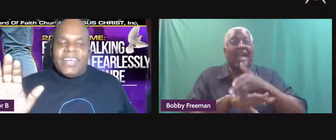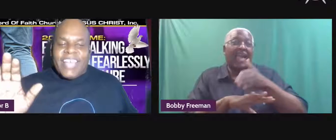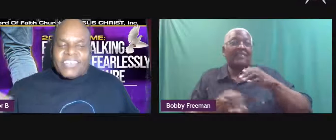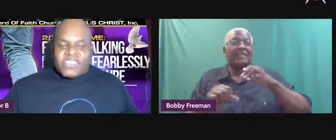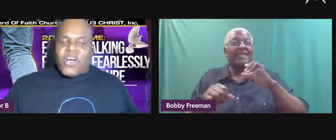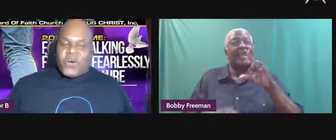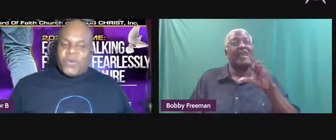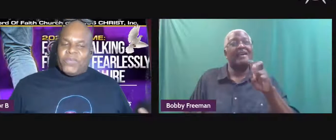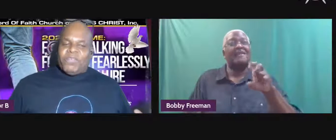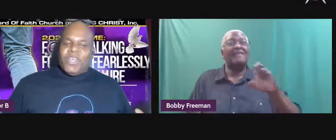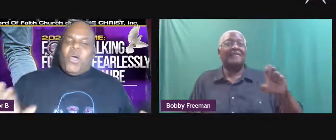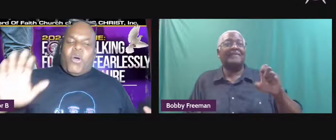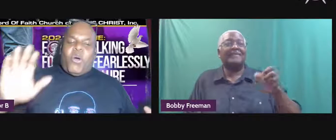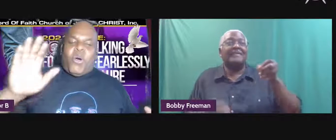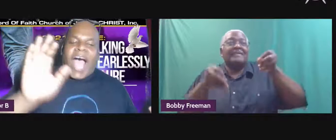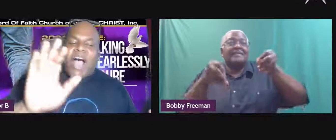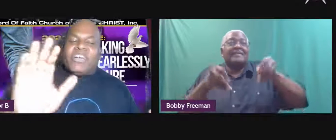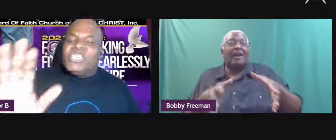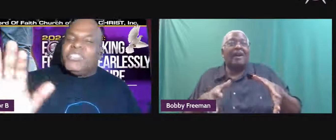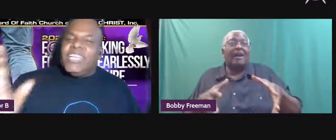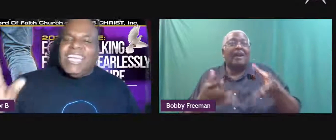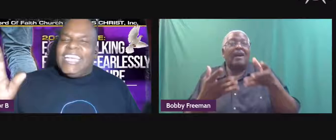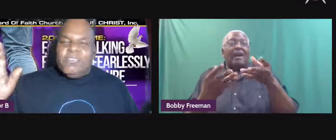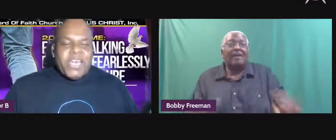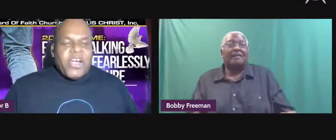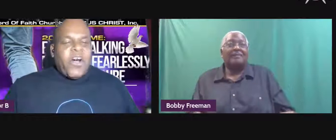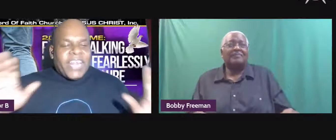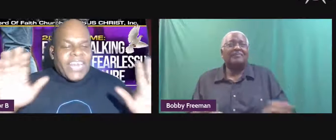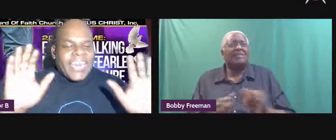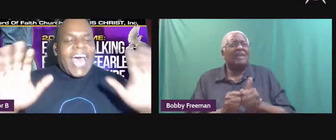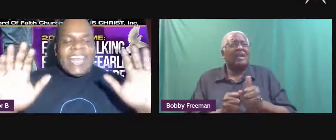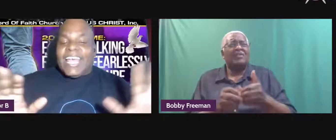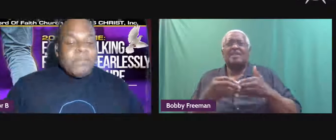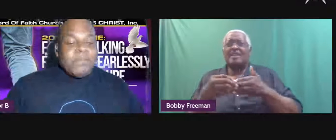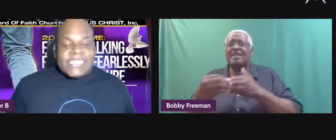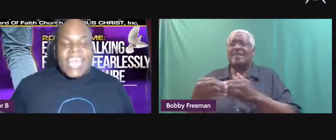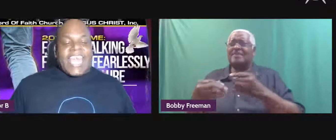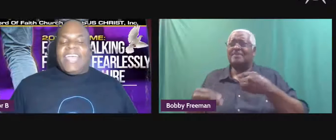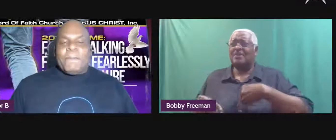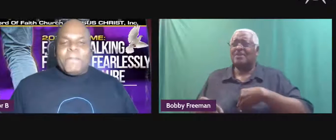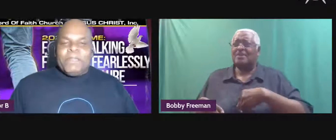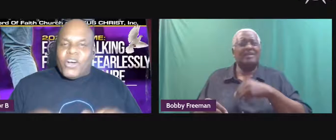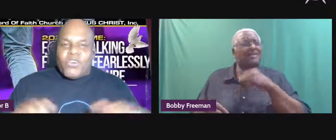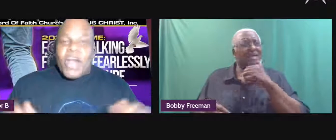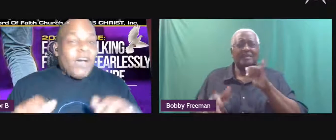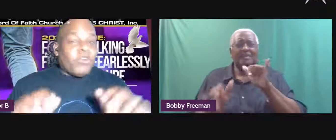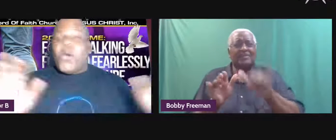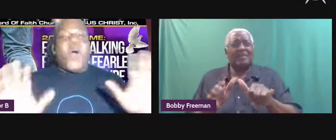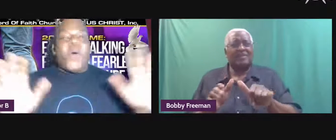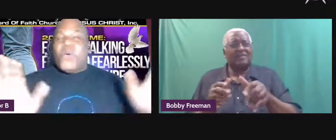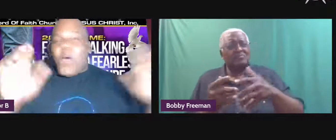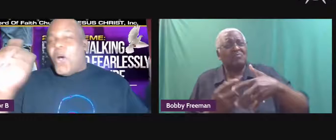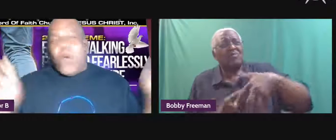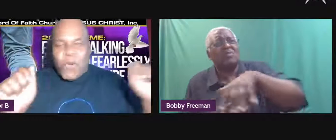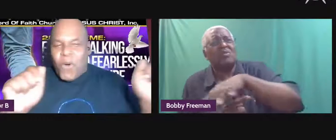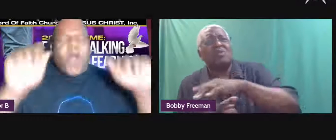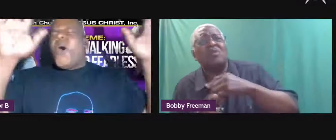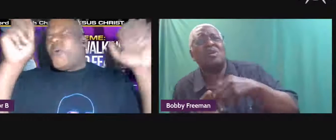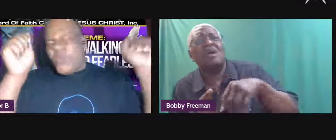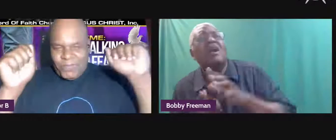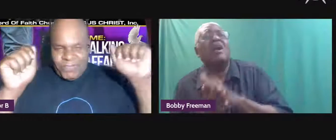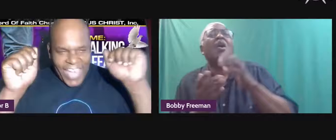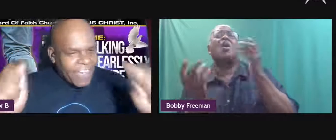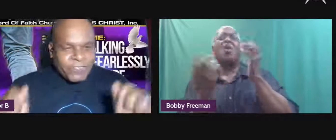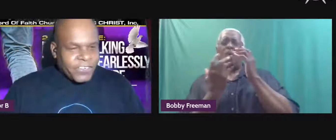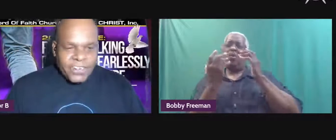love has gone, how could you lead me on and not let me stay around?